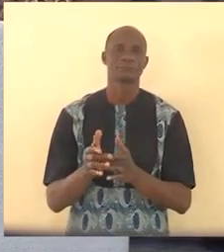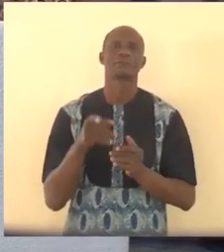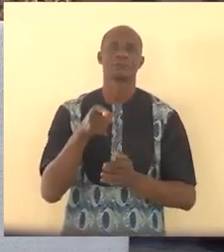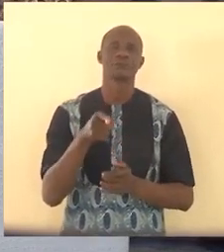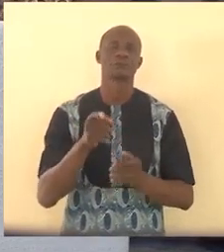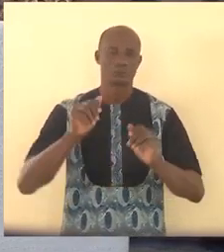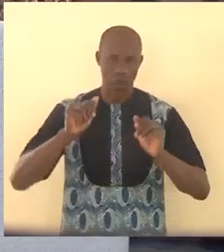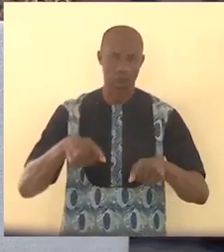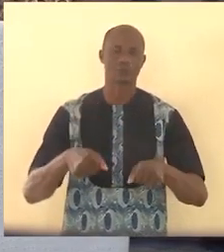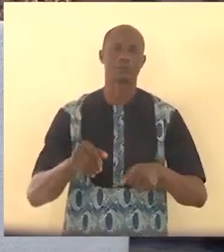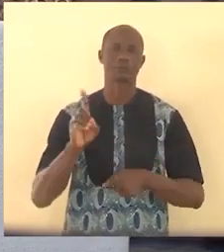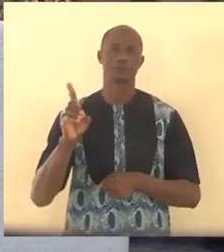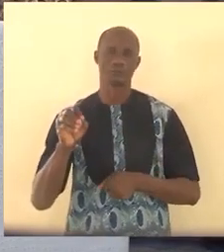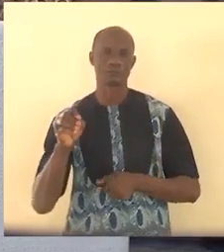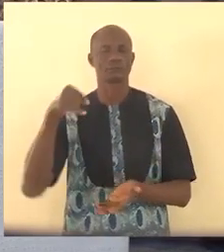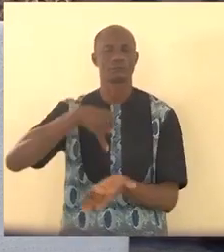Jesus, you can do